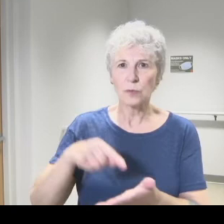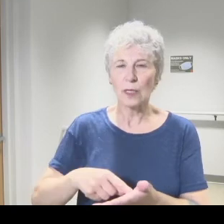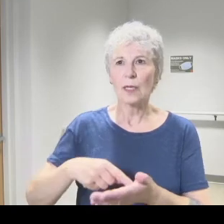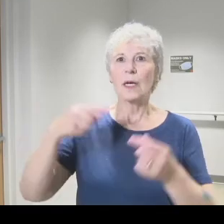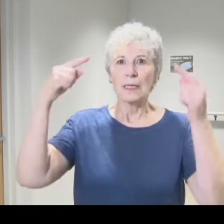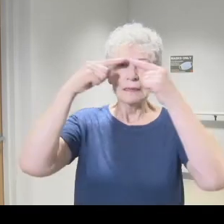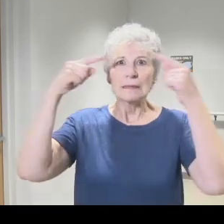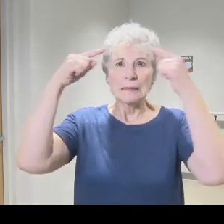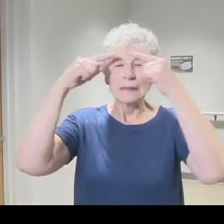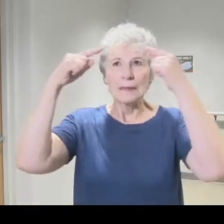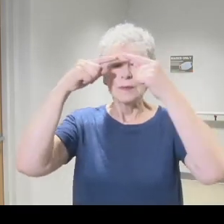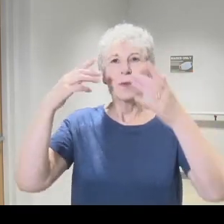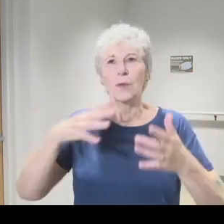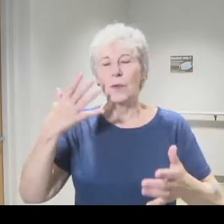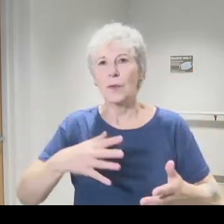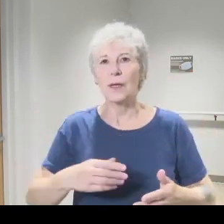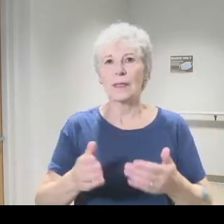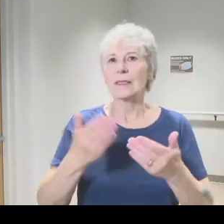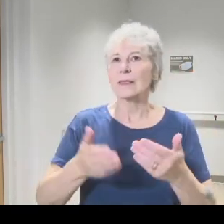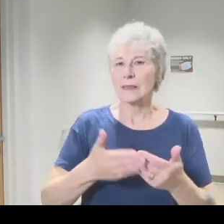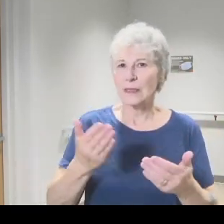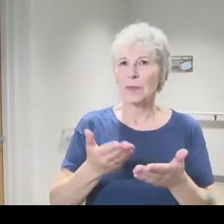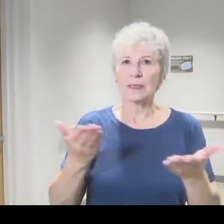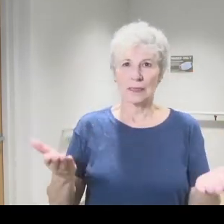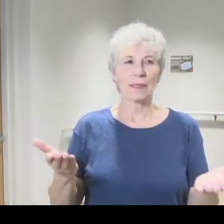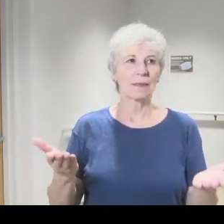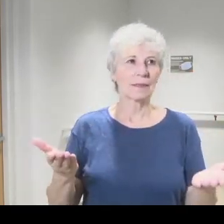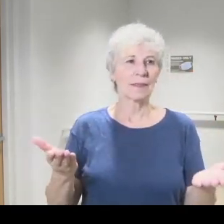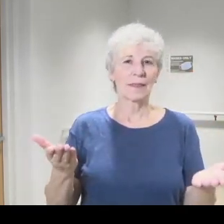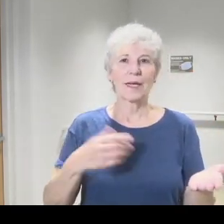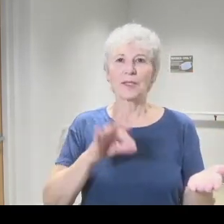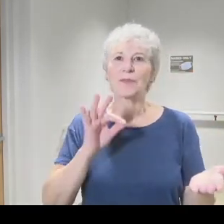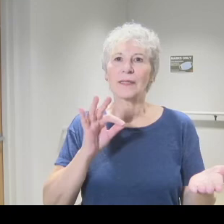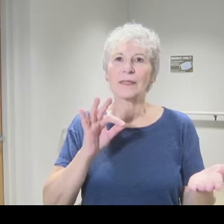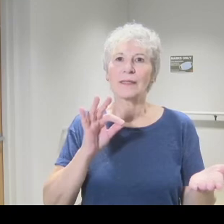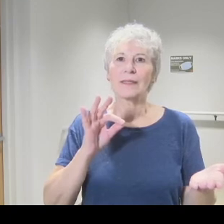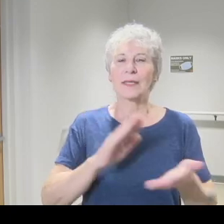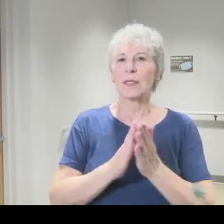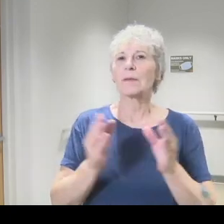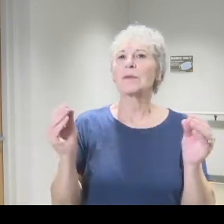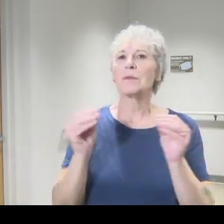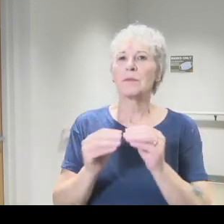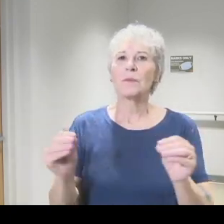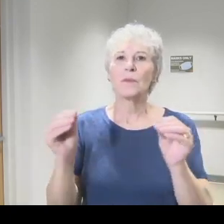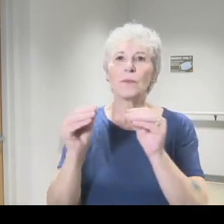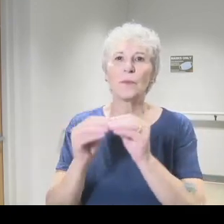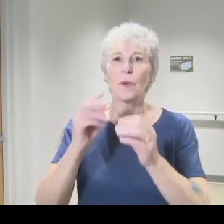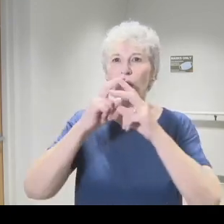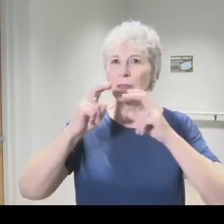hurt. This is one of the simplest things I could come up with. It gets way more complicated than that.